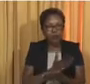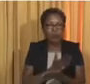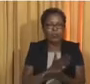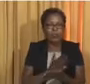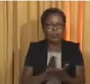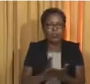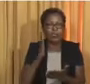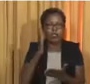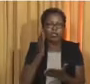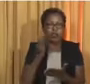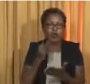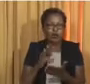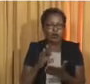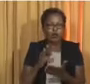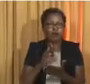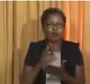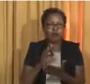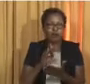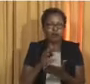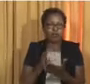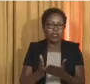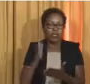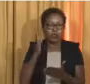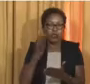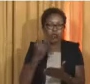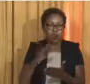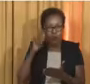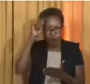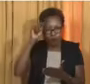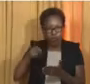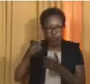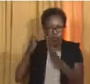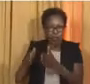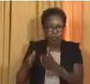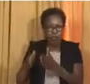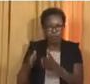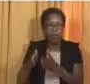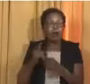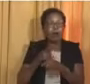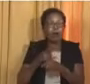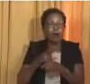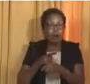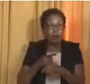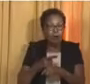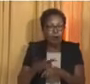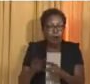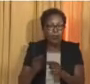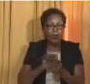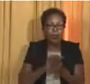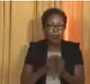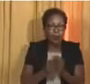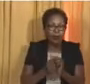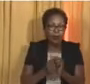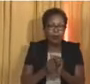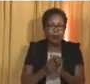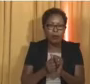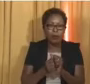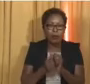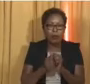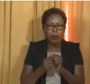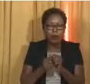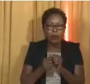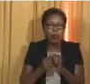judges and other constitutional office holders. Ultimately, the amendment that finally broke the proverbial camel's